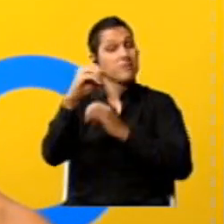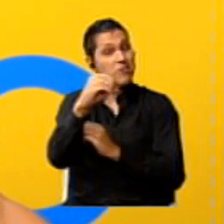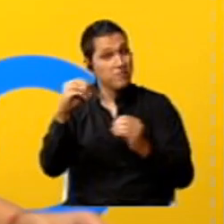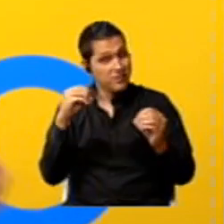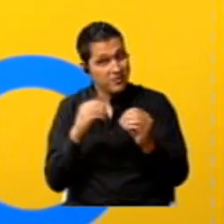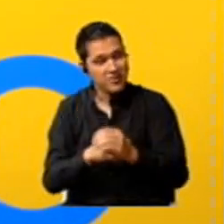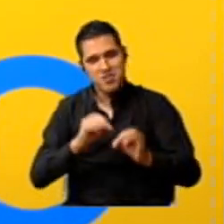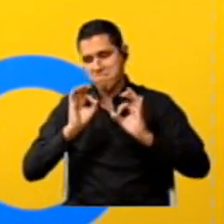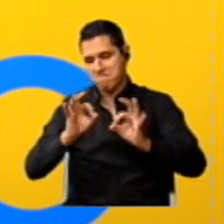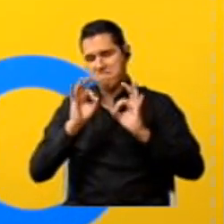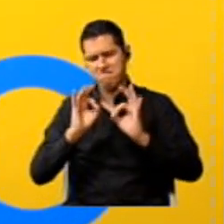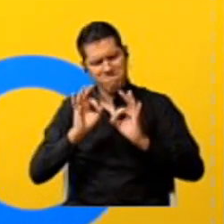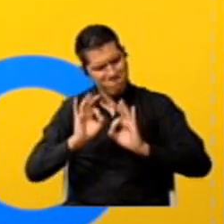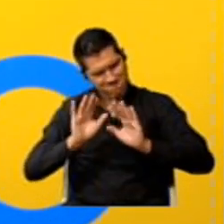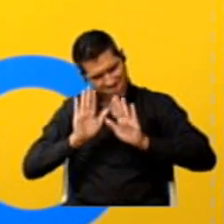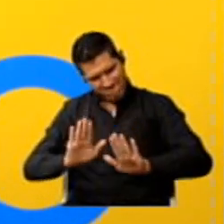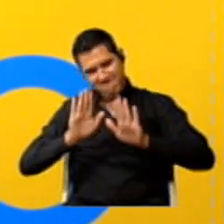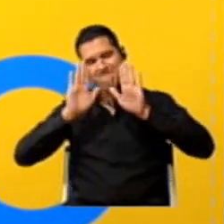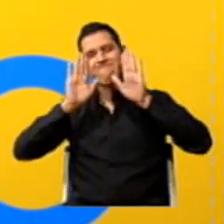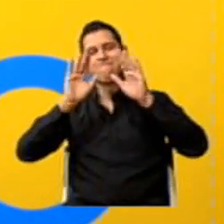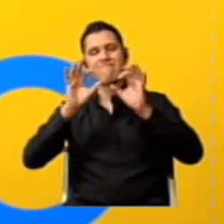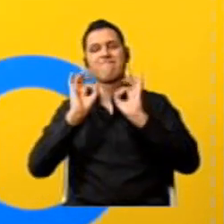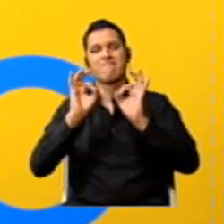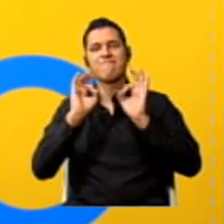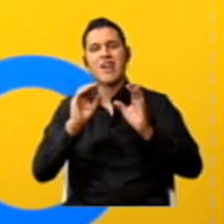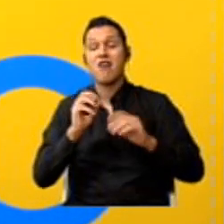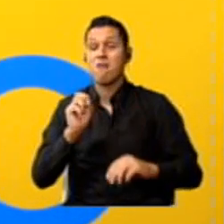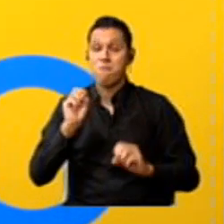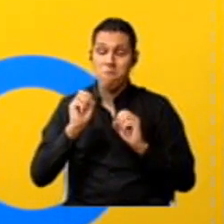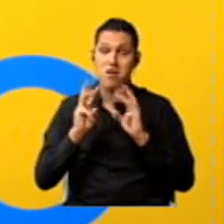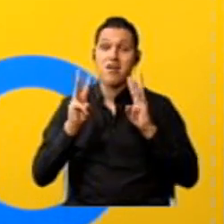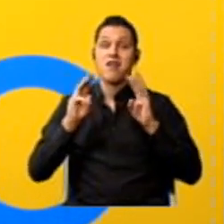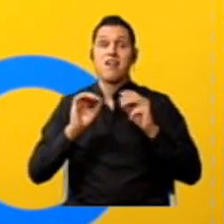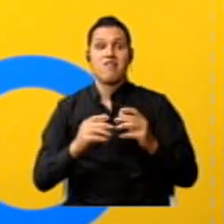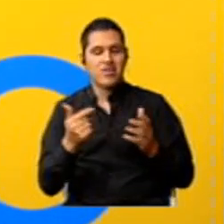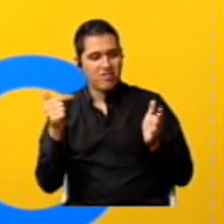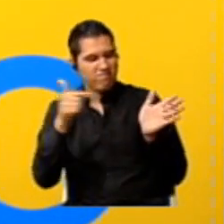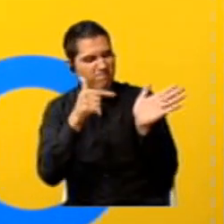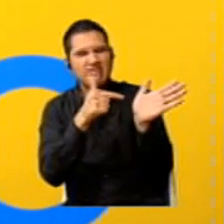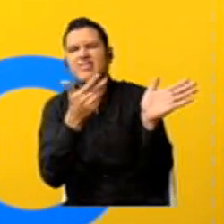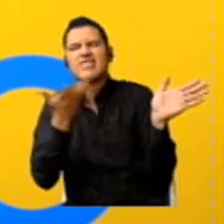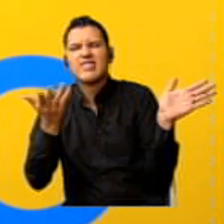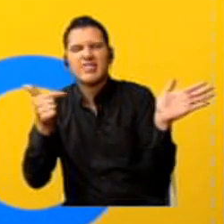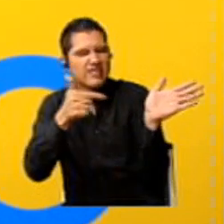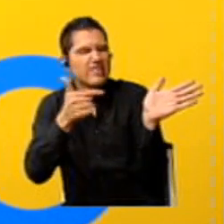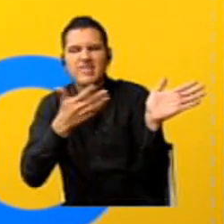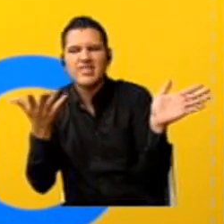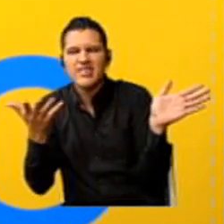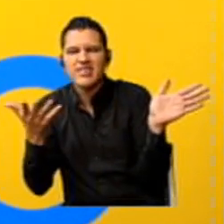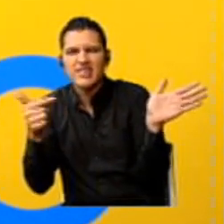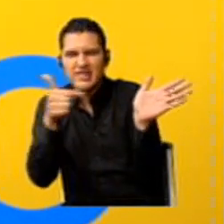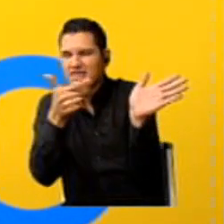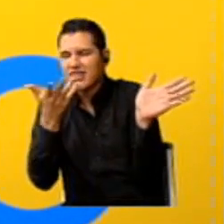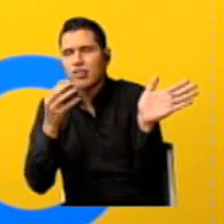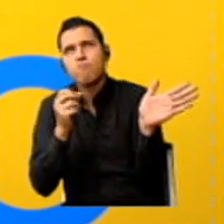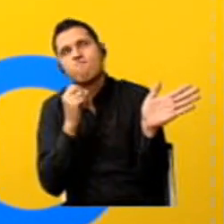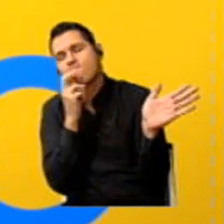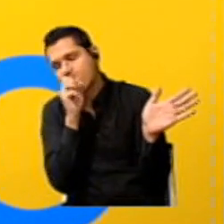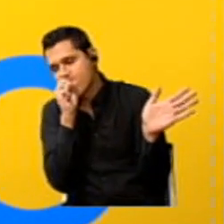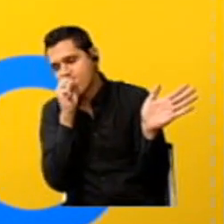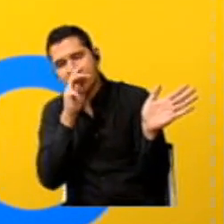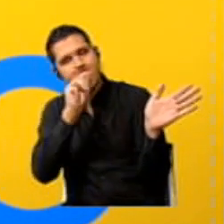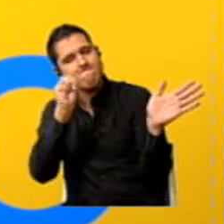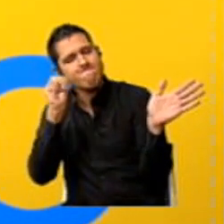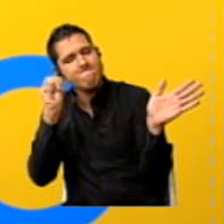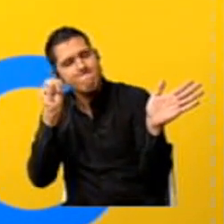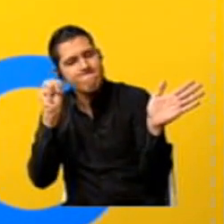office. Very good. What's this, Waldo? Well, this is